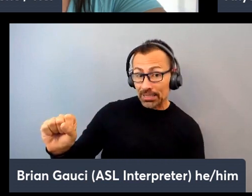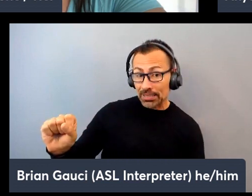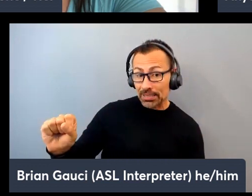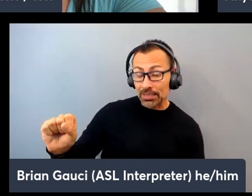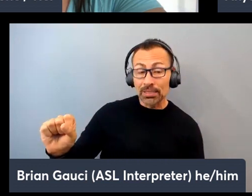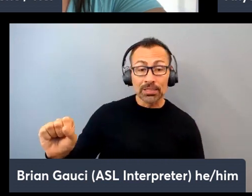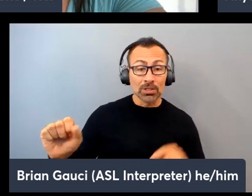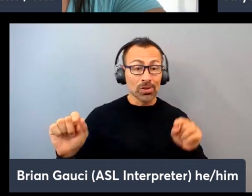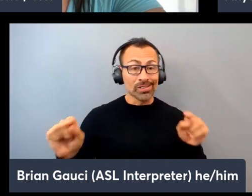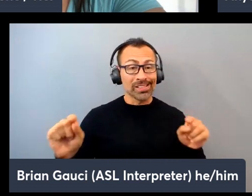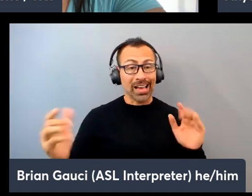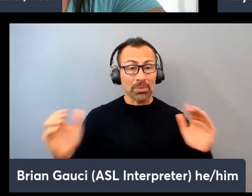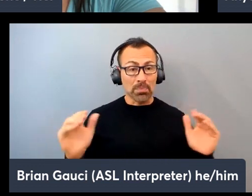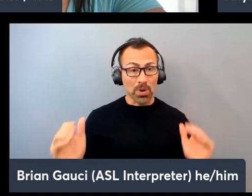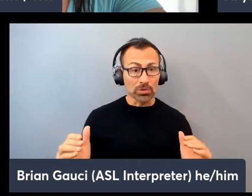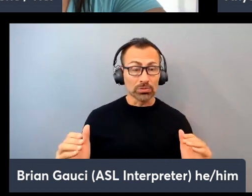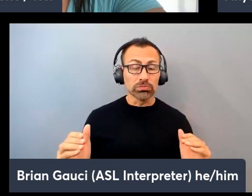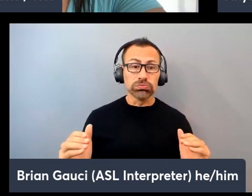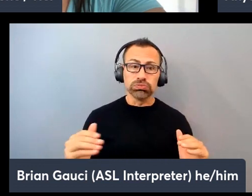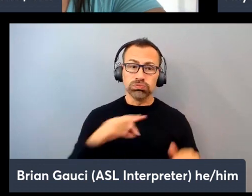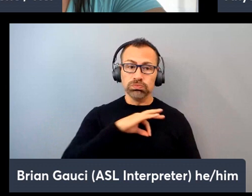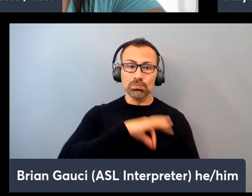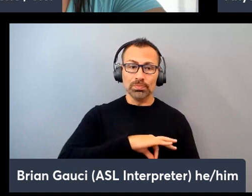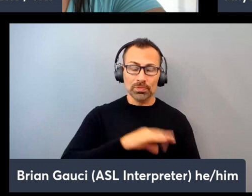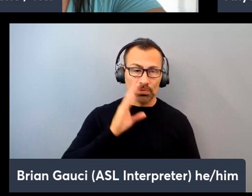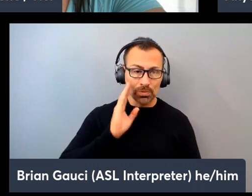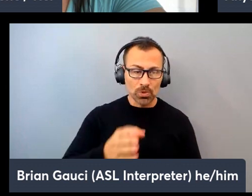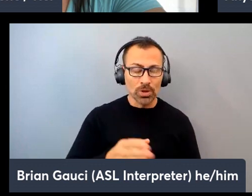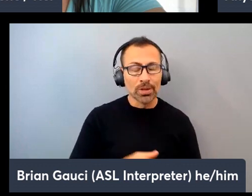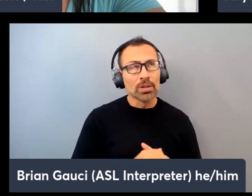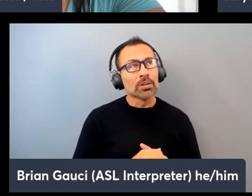useful. But other than that, I